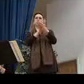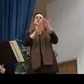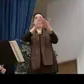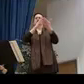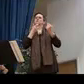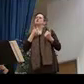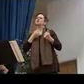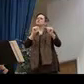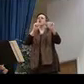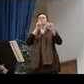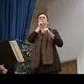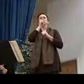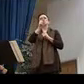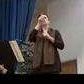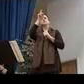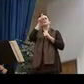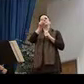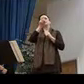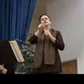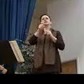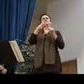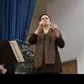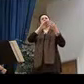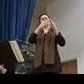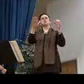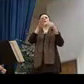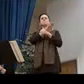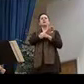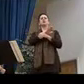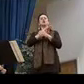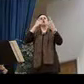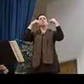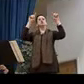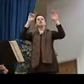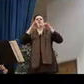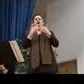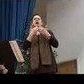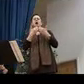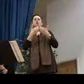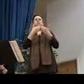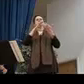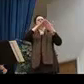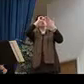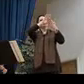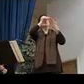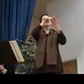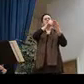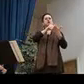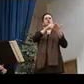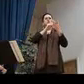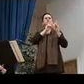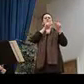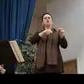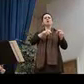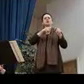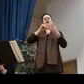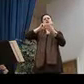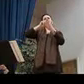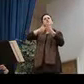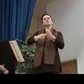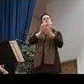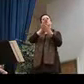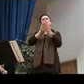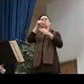met. We achieve this by being student-centered and responsive, and emphasizing quality in teaching and learning.